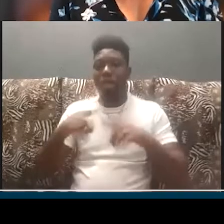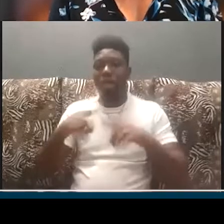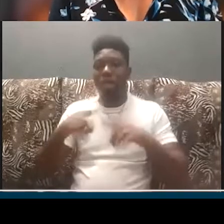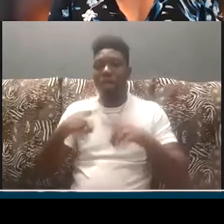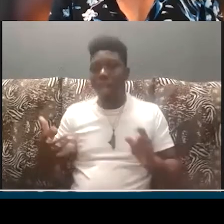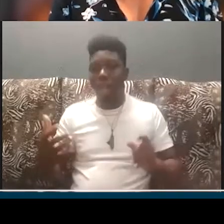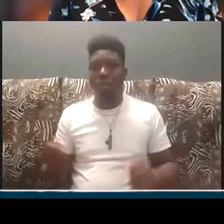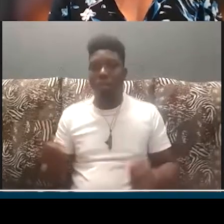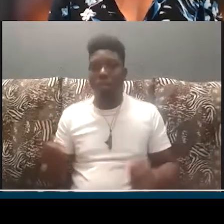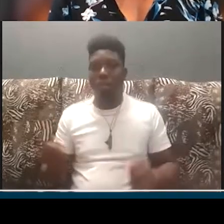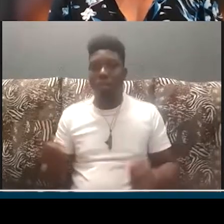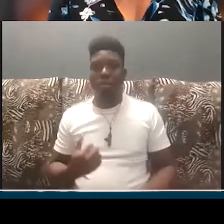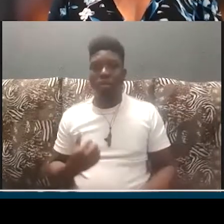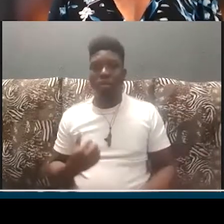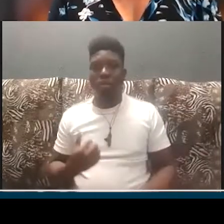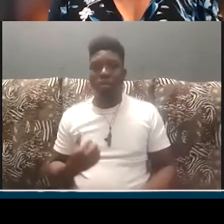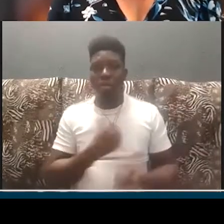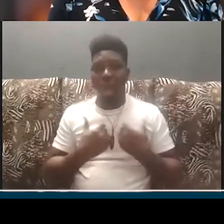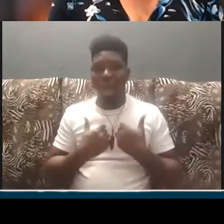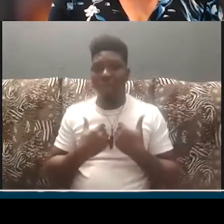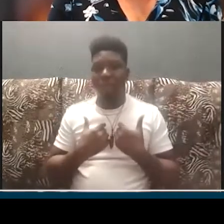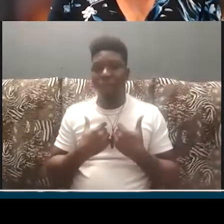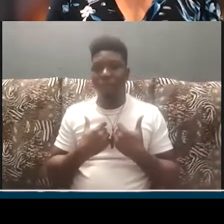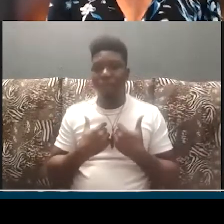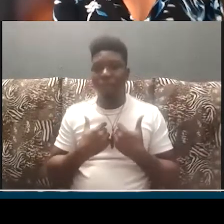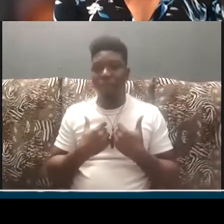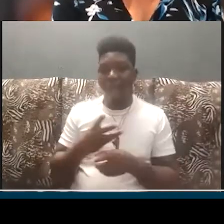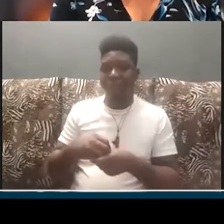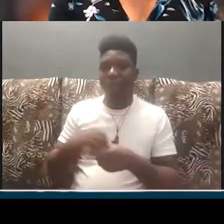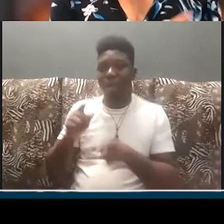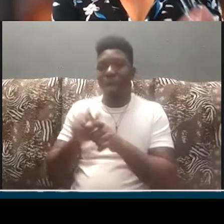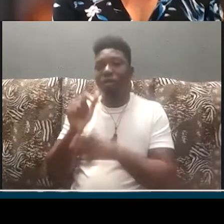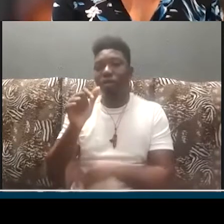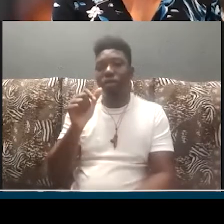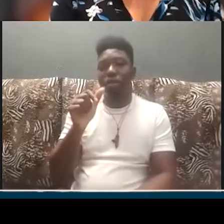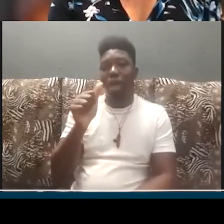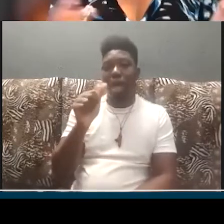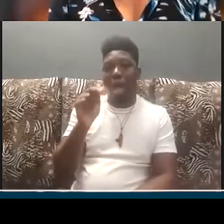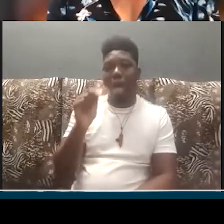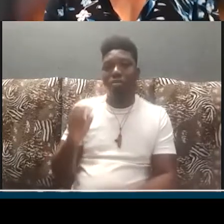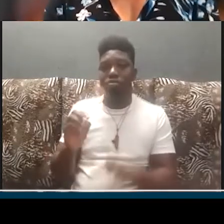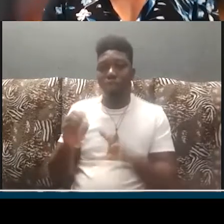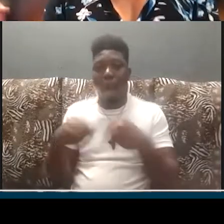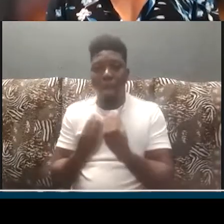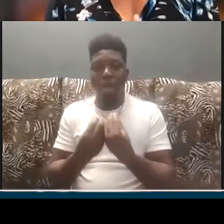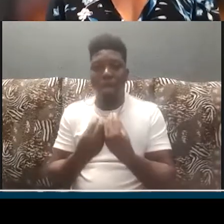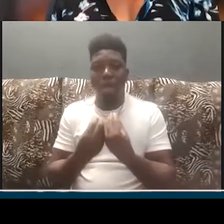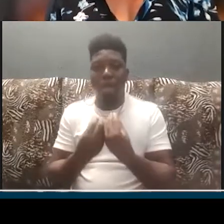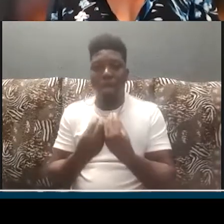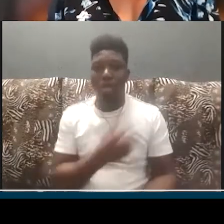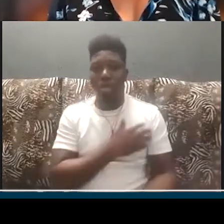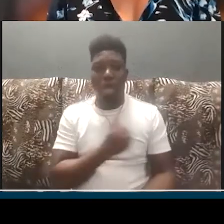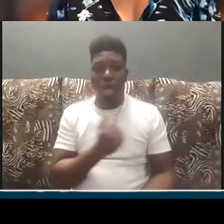have evolved as an organization to certain things that we have taught and said, and moving and